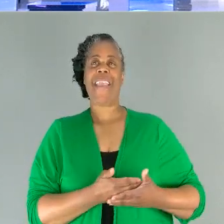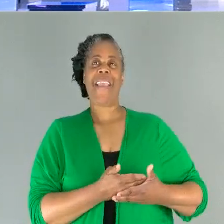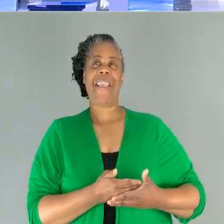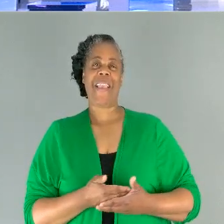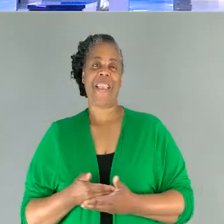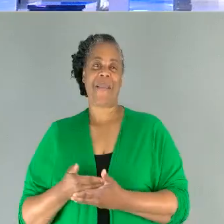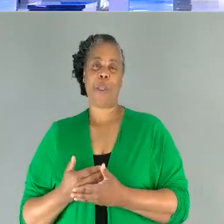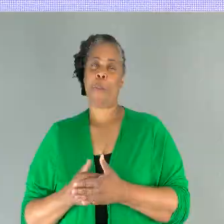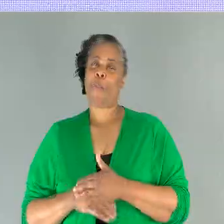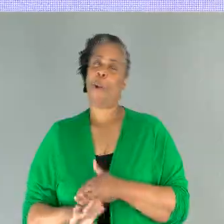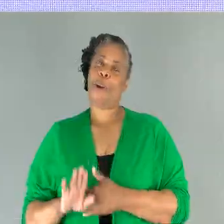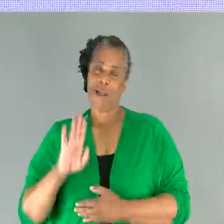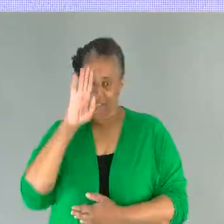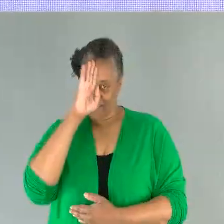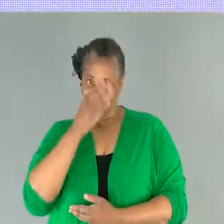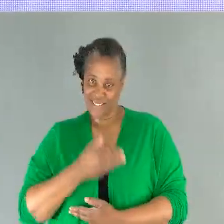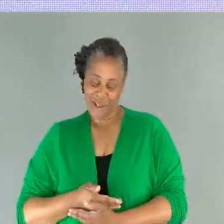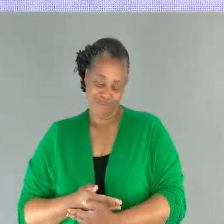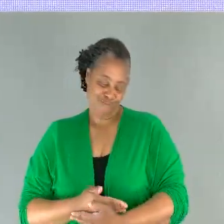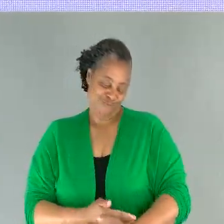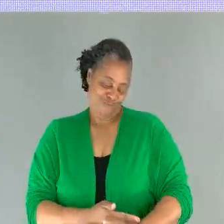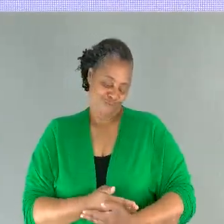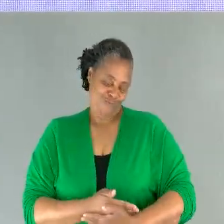her newborn son.